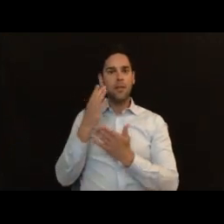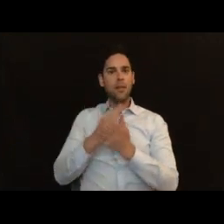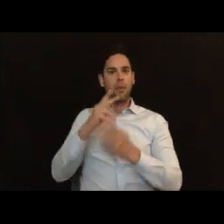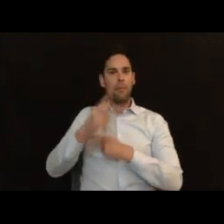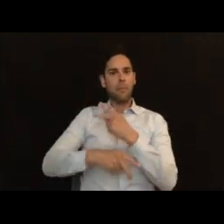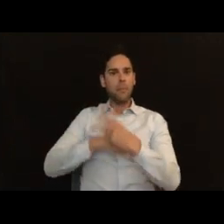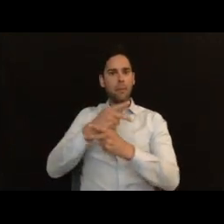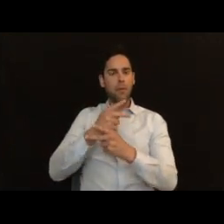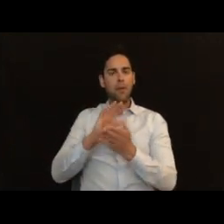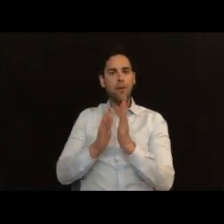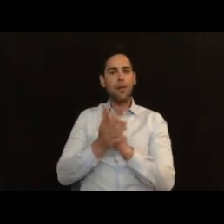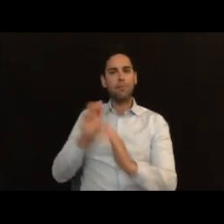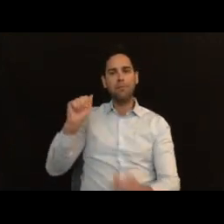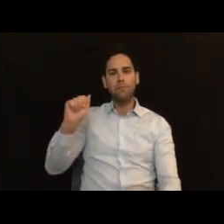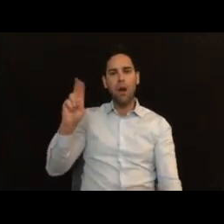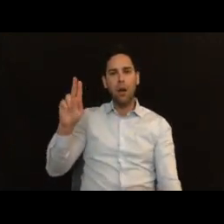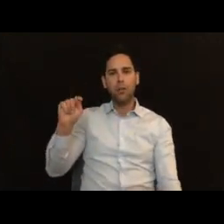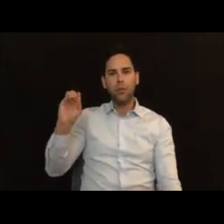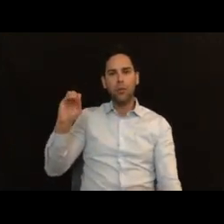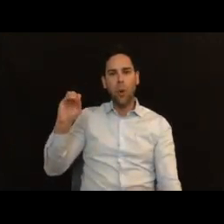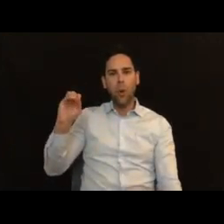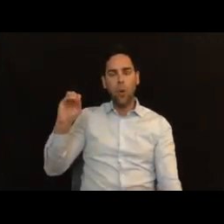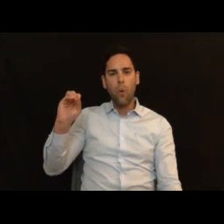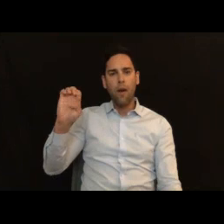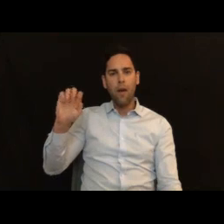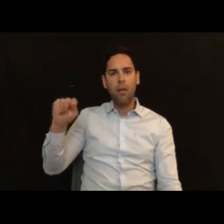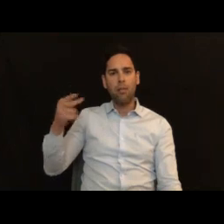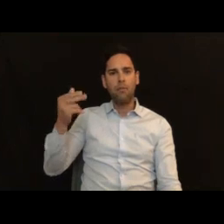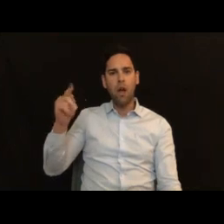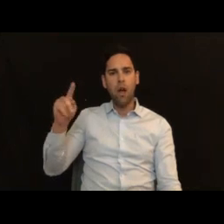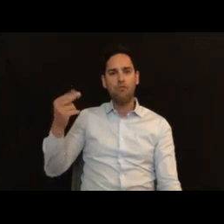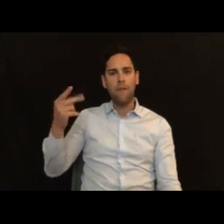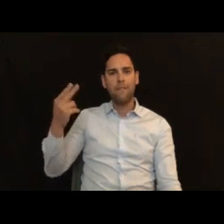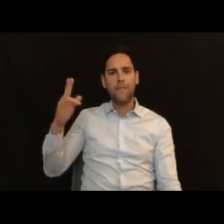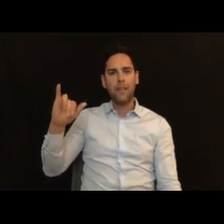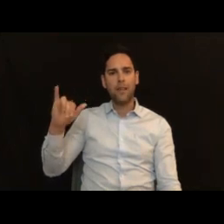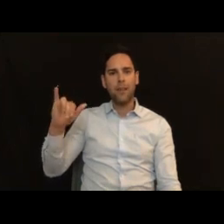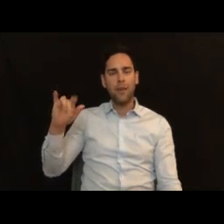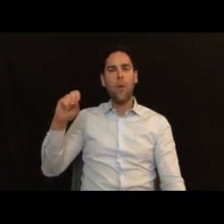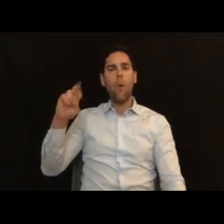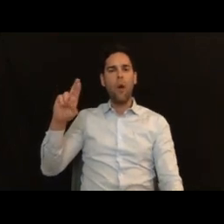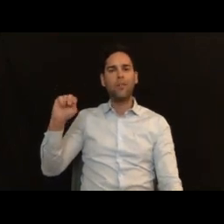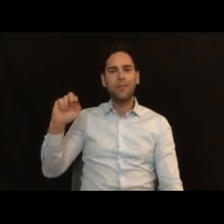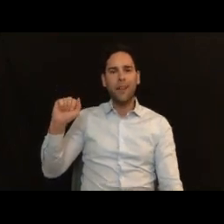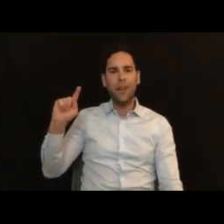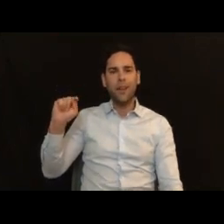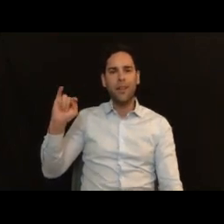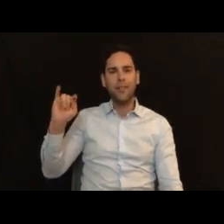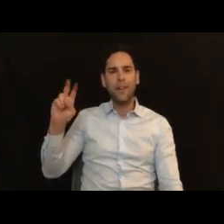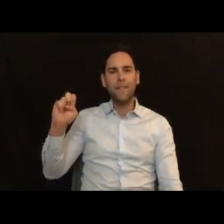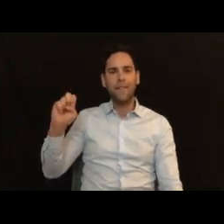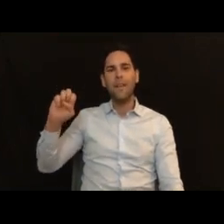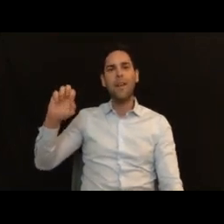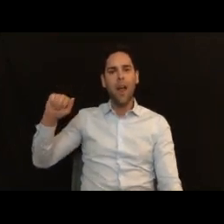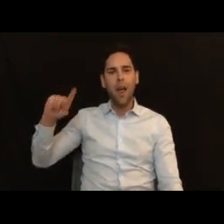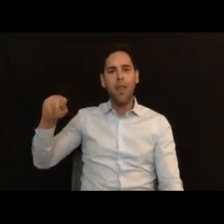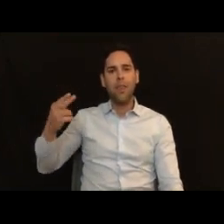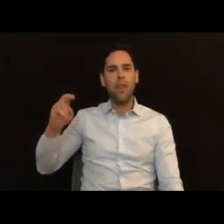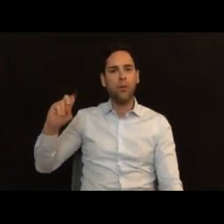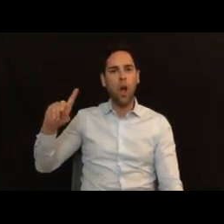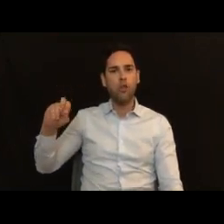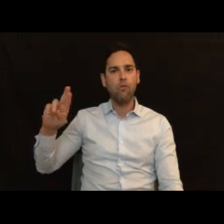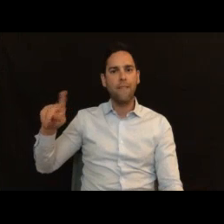native ethnographies, where people are actually community members themselves, and they